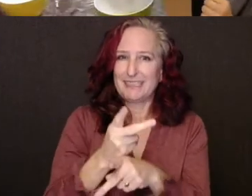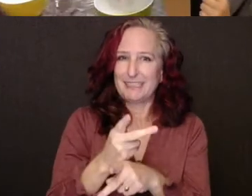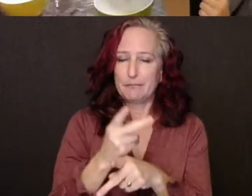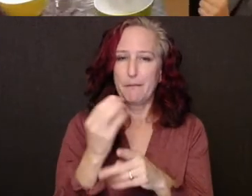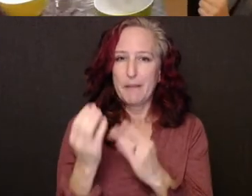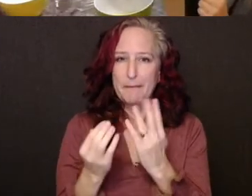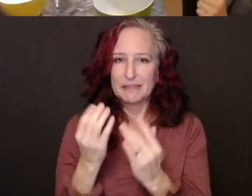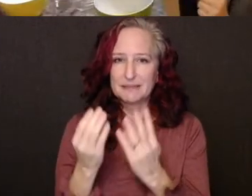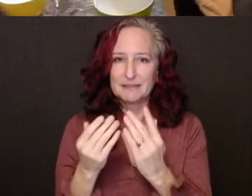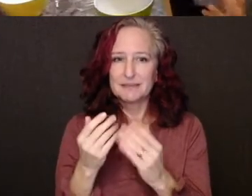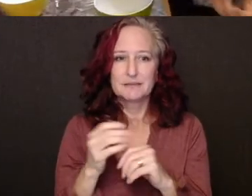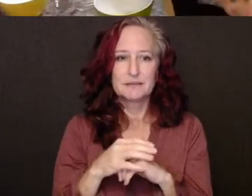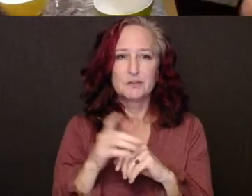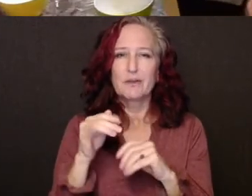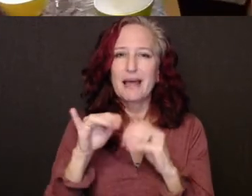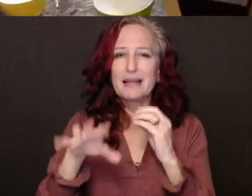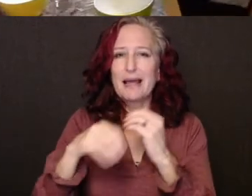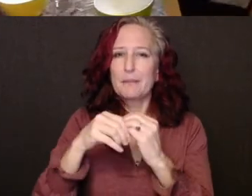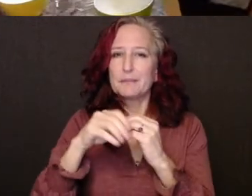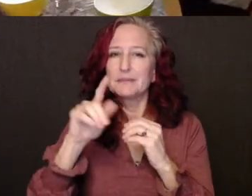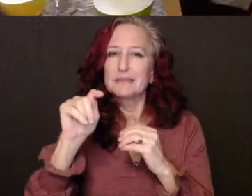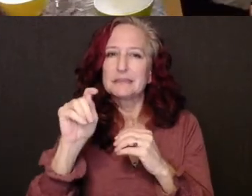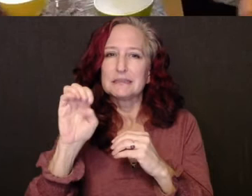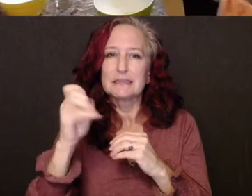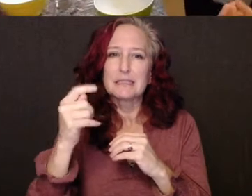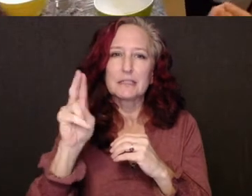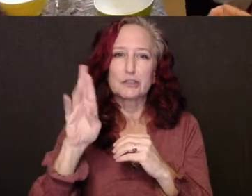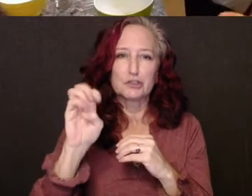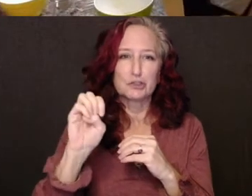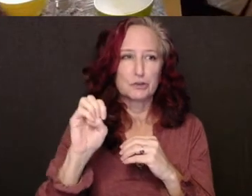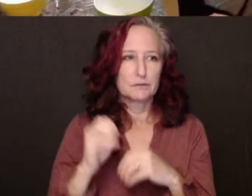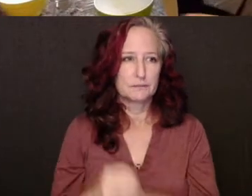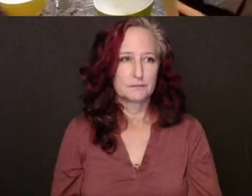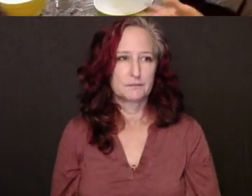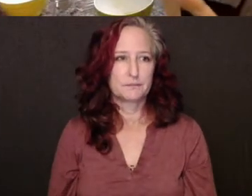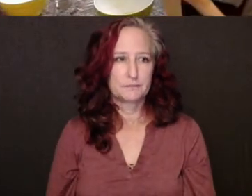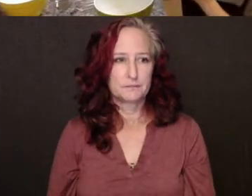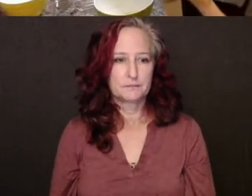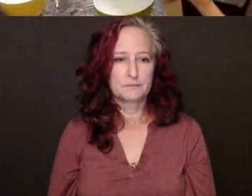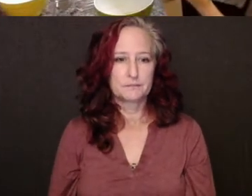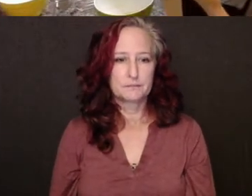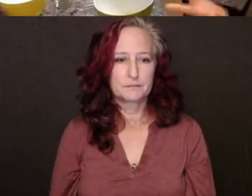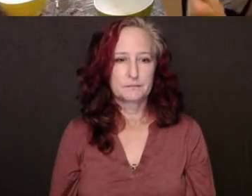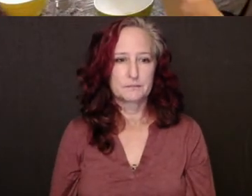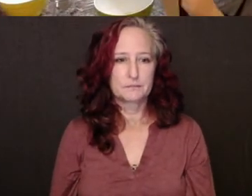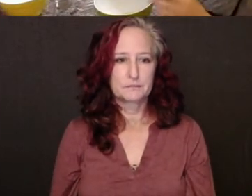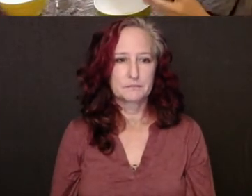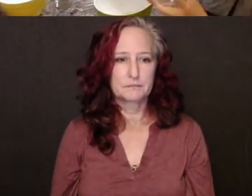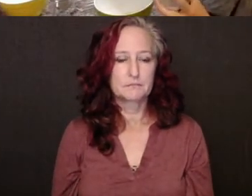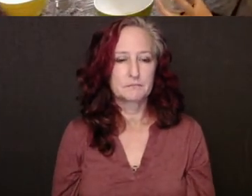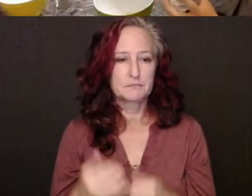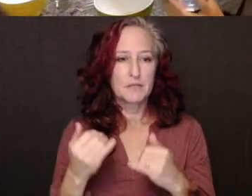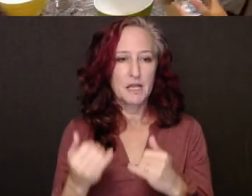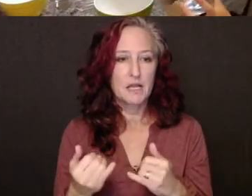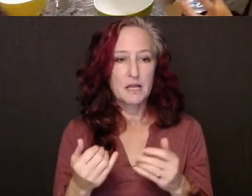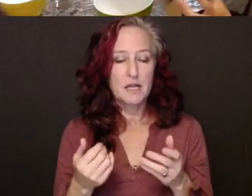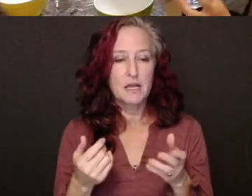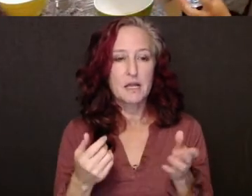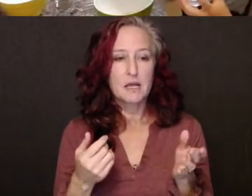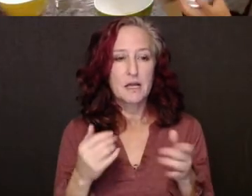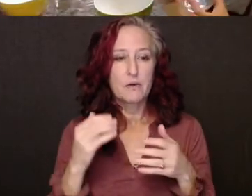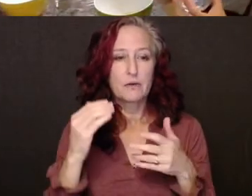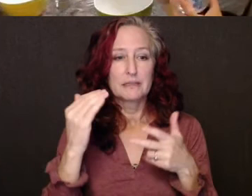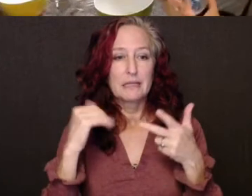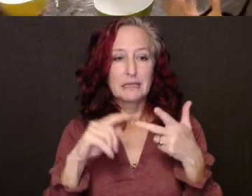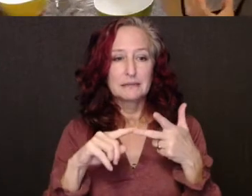that because of the bubbles that it has. So I just poured it a little while ago. I was trying to make sure that I